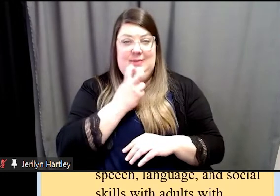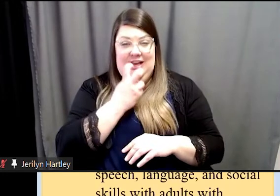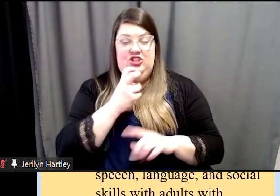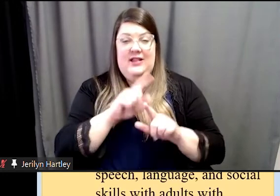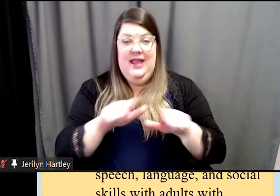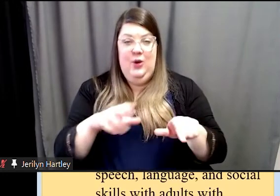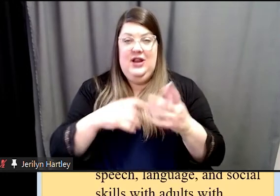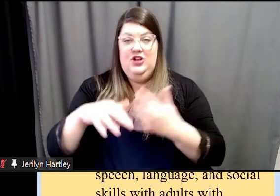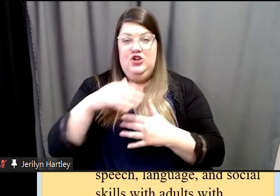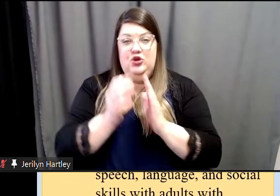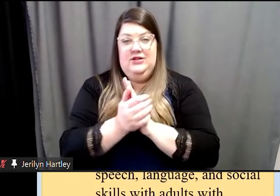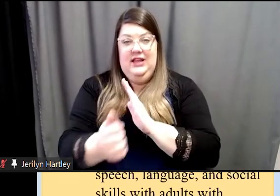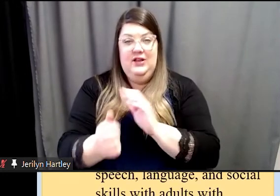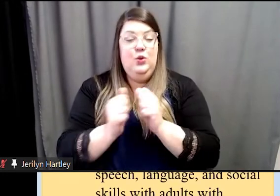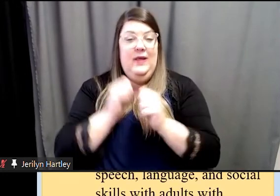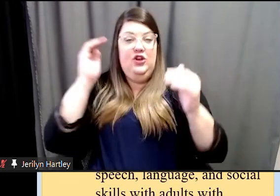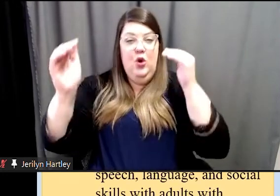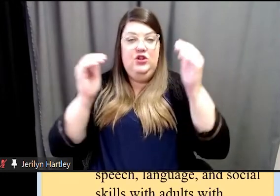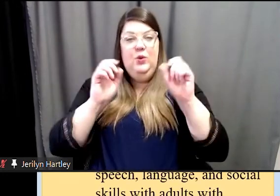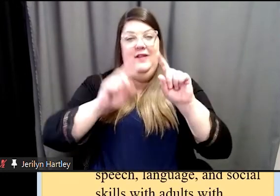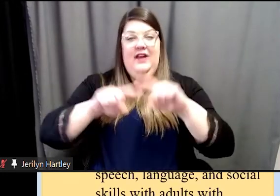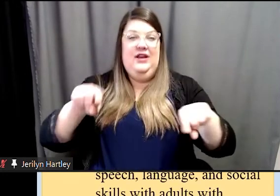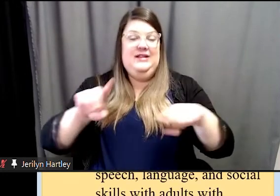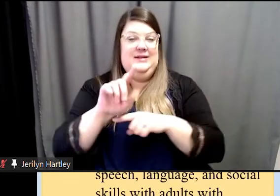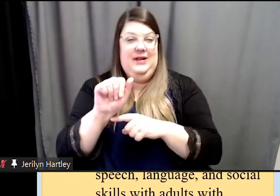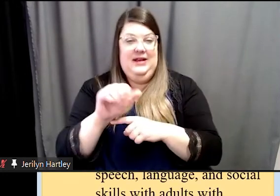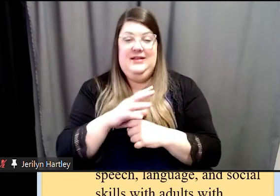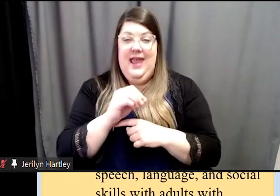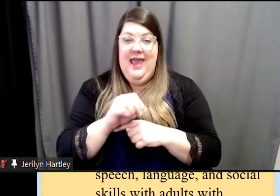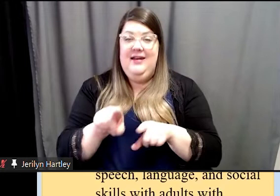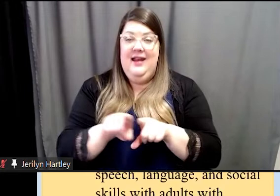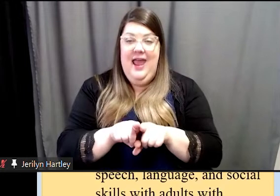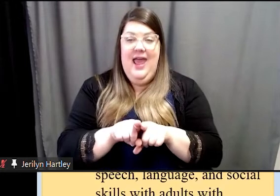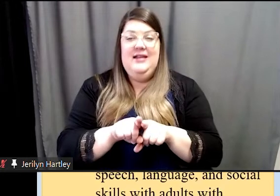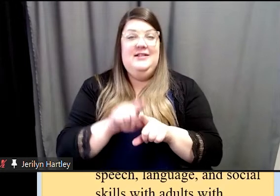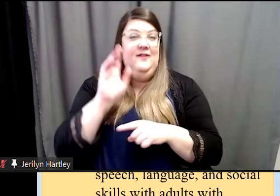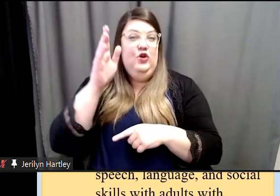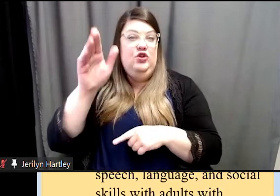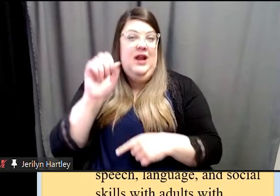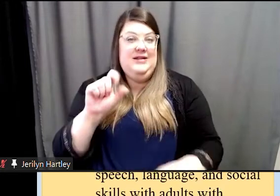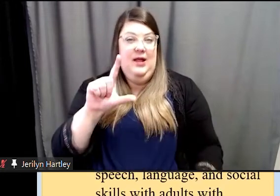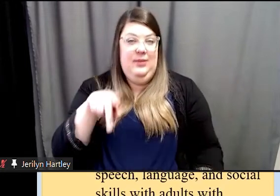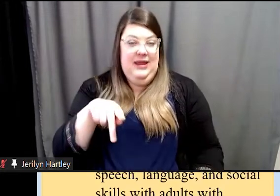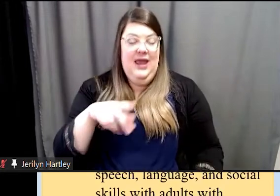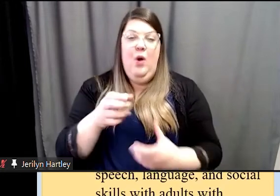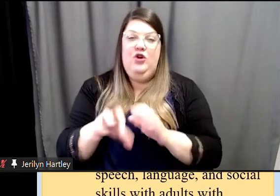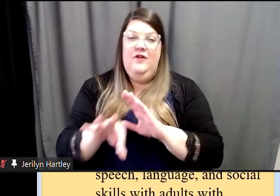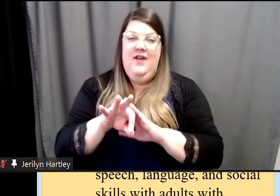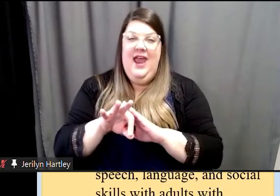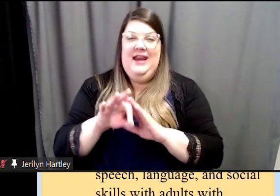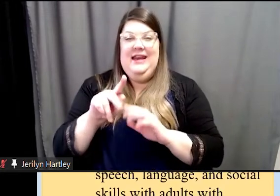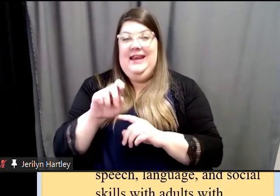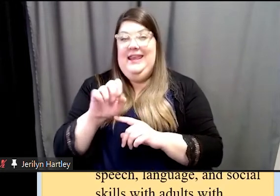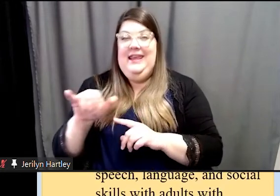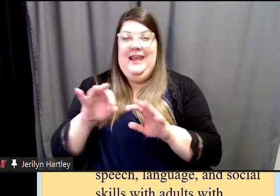and social skills with adults with various disabilities. And as a future SLP, I wanted to find key information